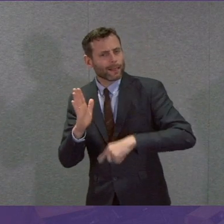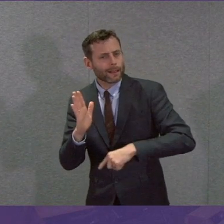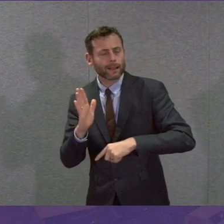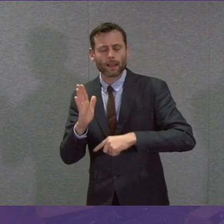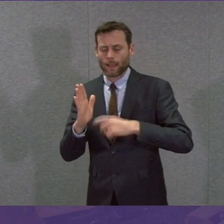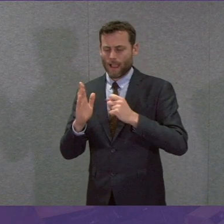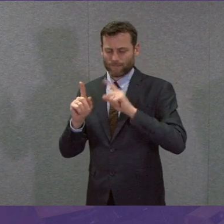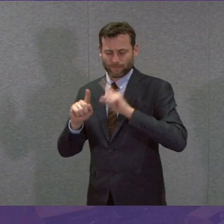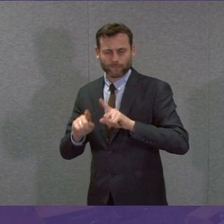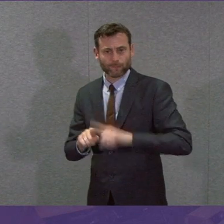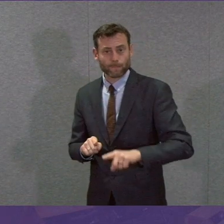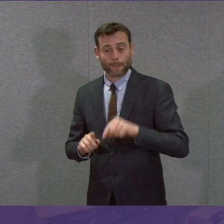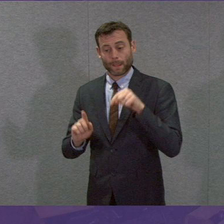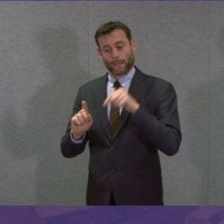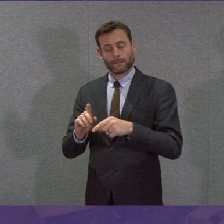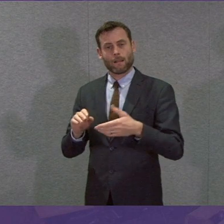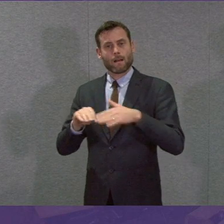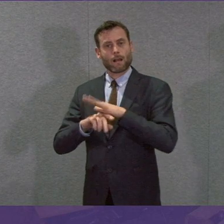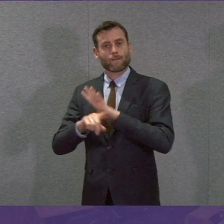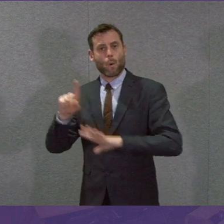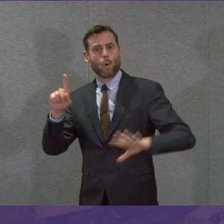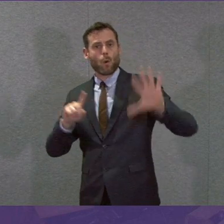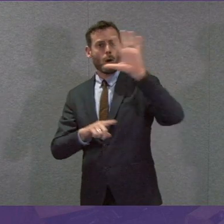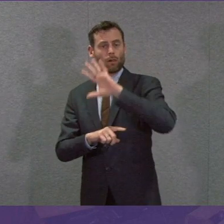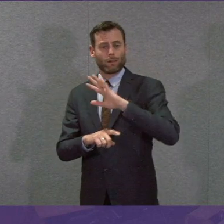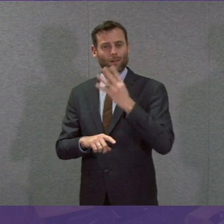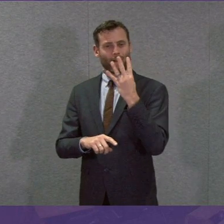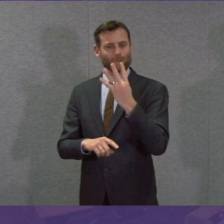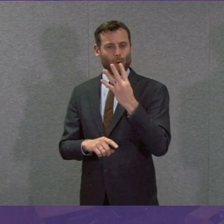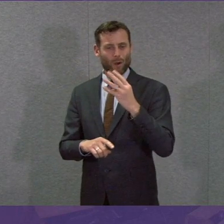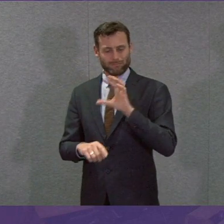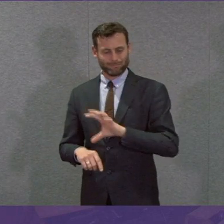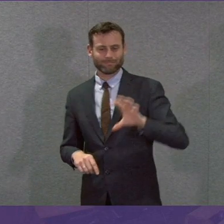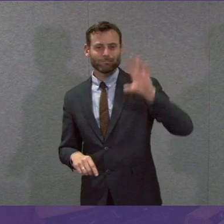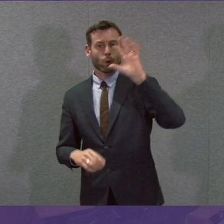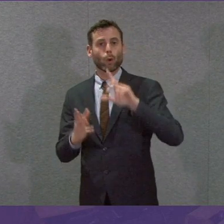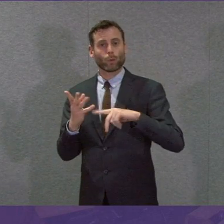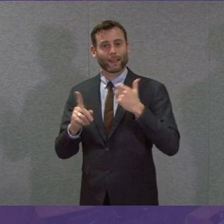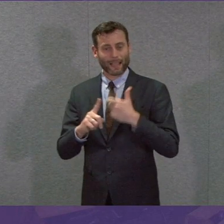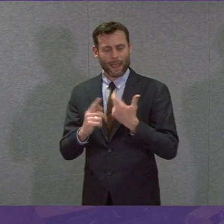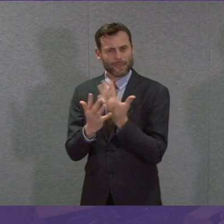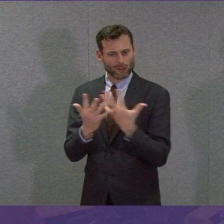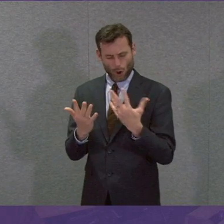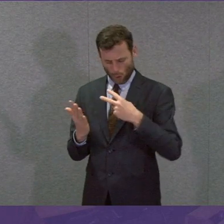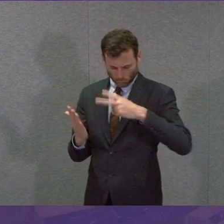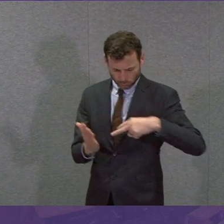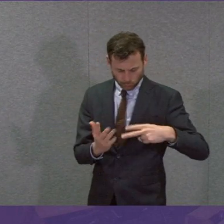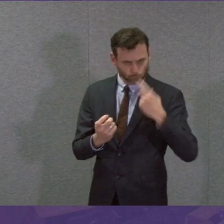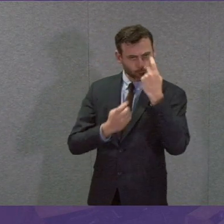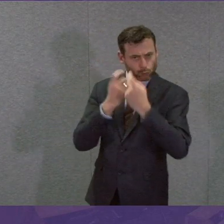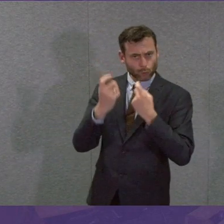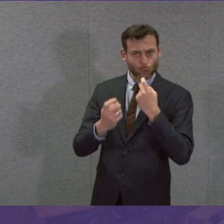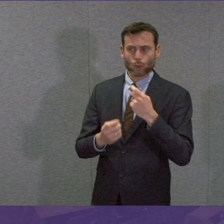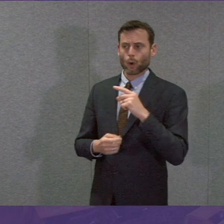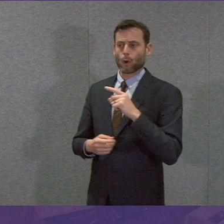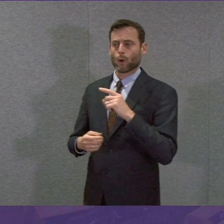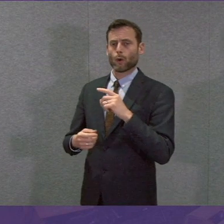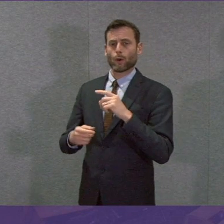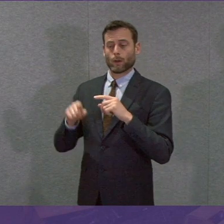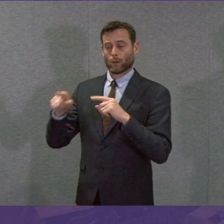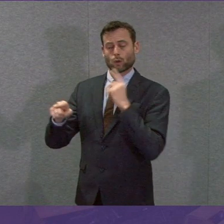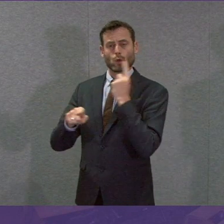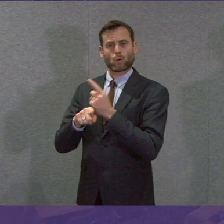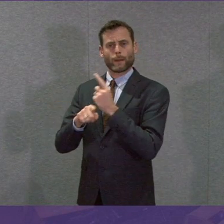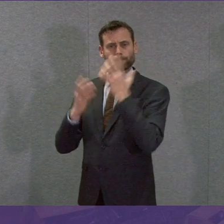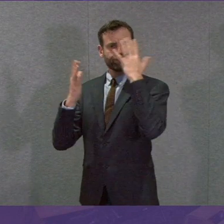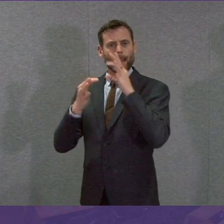all the four nations of the UK, and there is much in it that we need to absorb. On his 3 points that I want to respond to. First, on the human rights